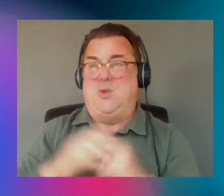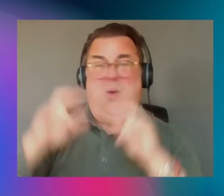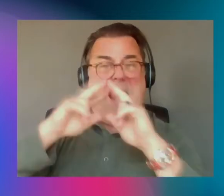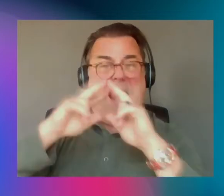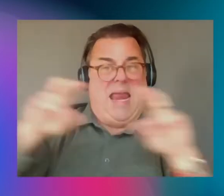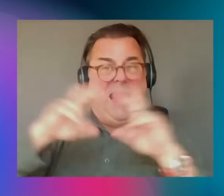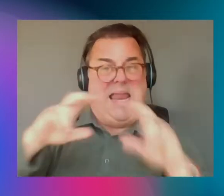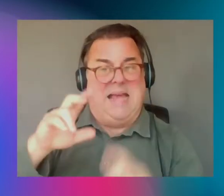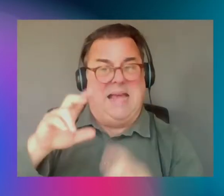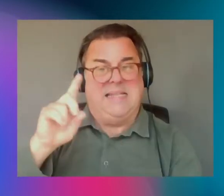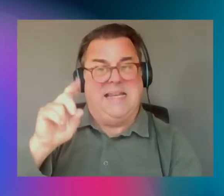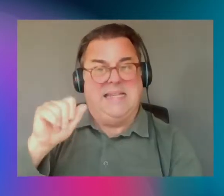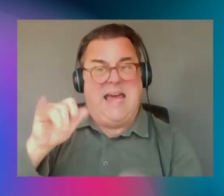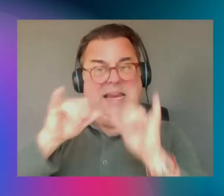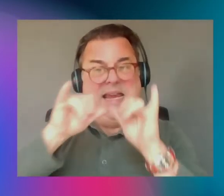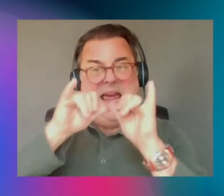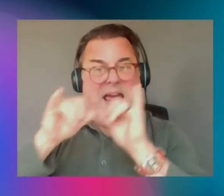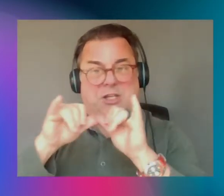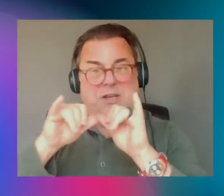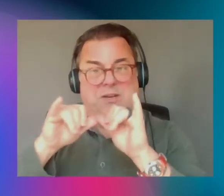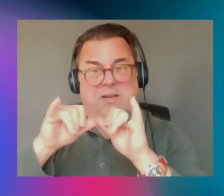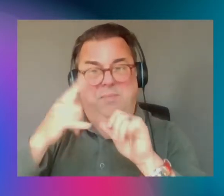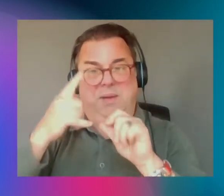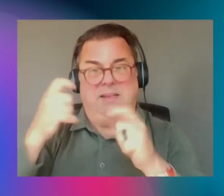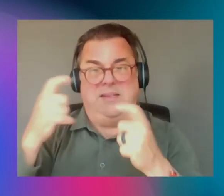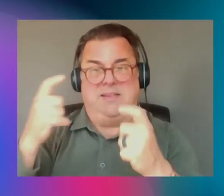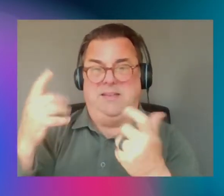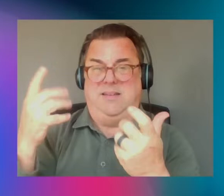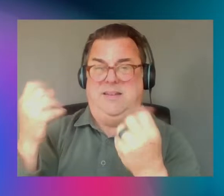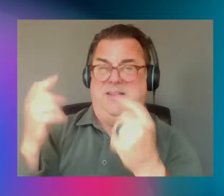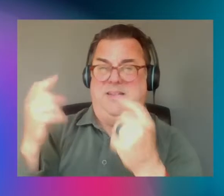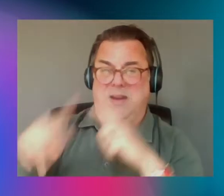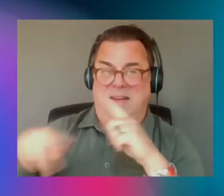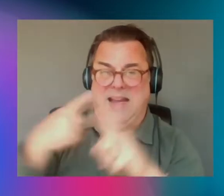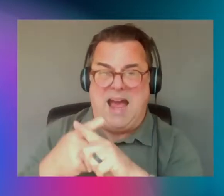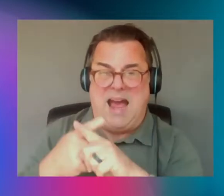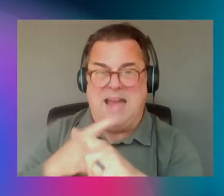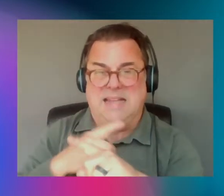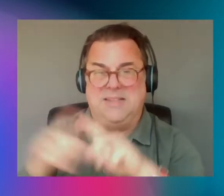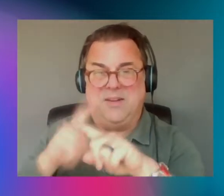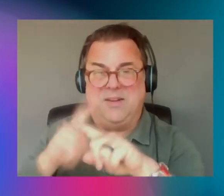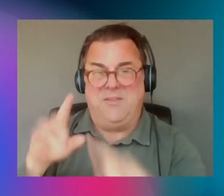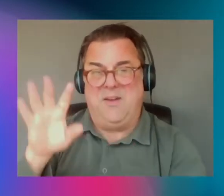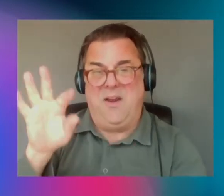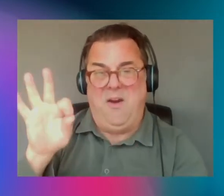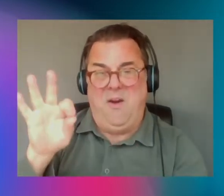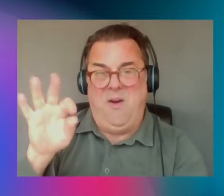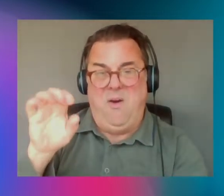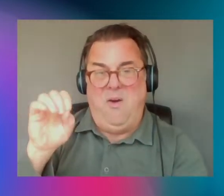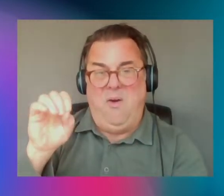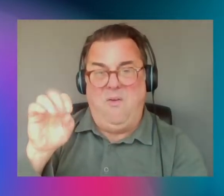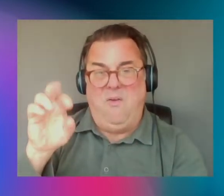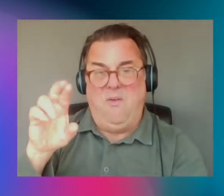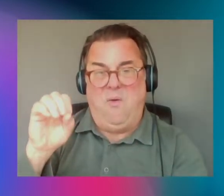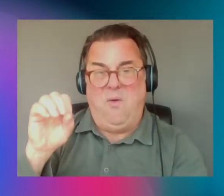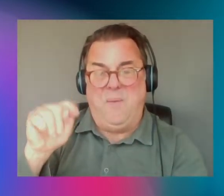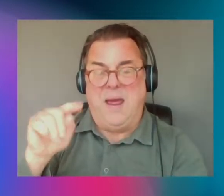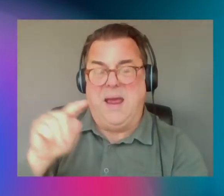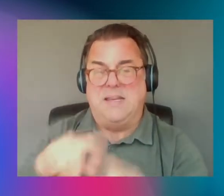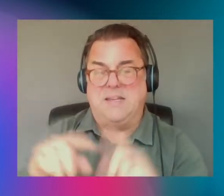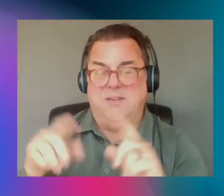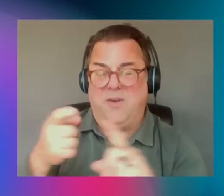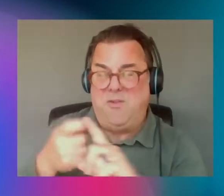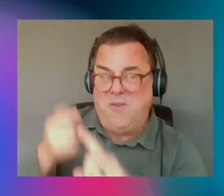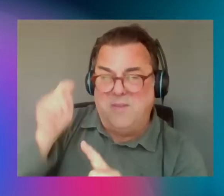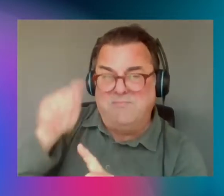engineering on the data because it comes with different formats and, from, different sources and all of that. So when we